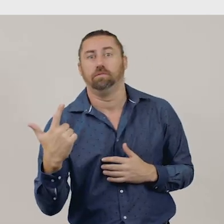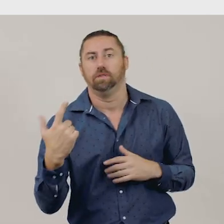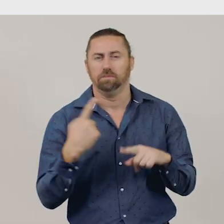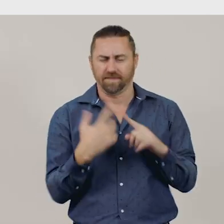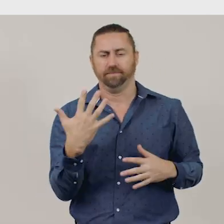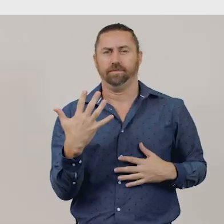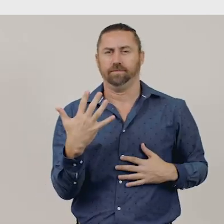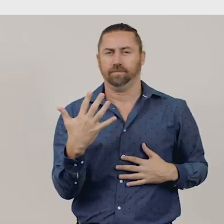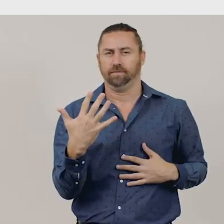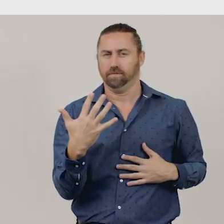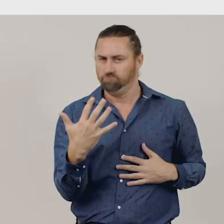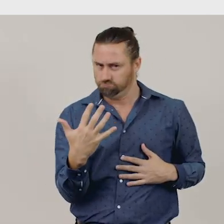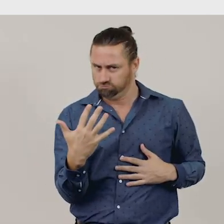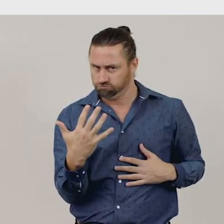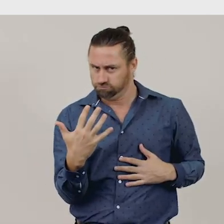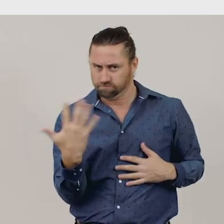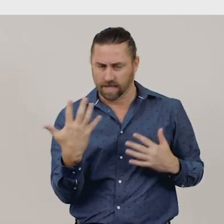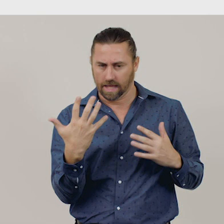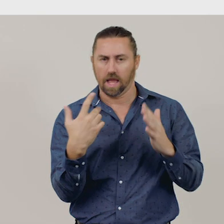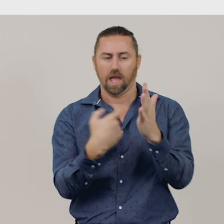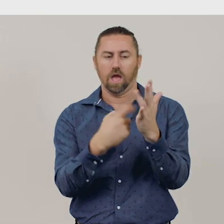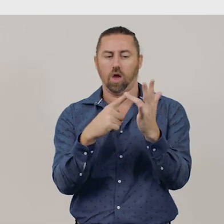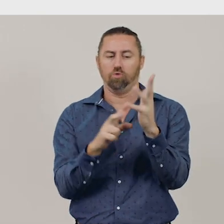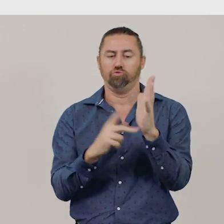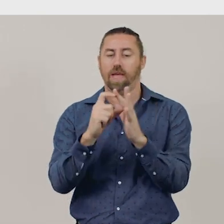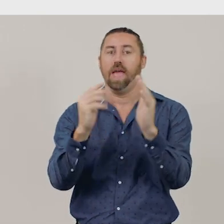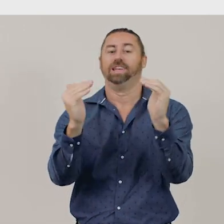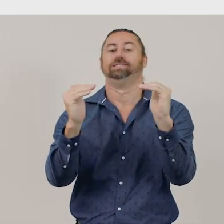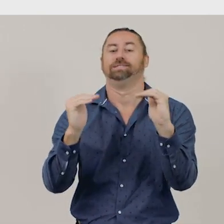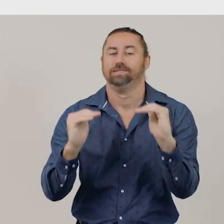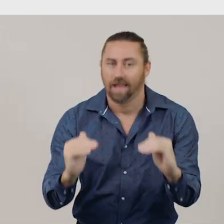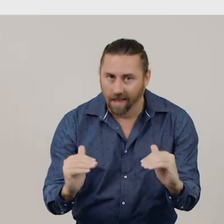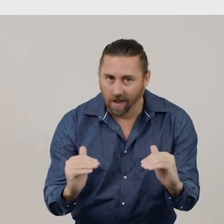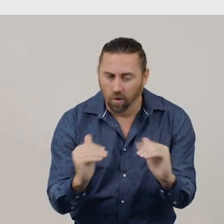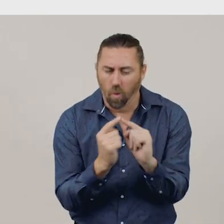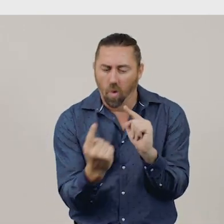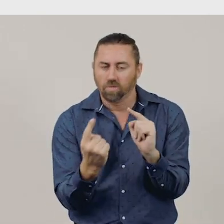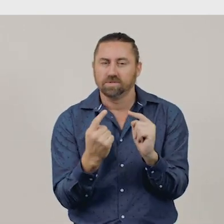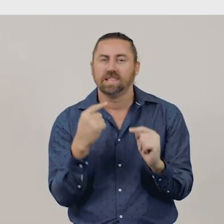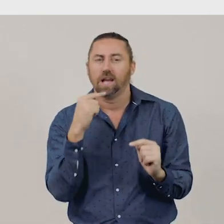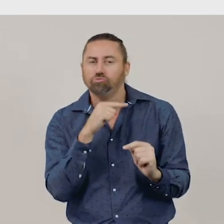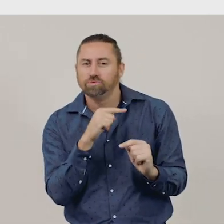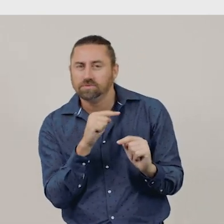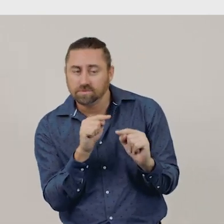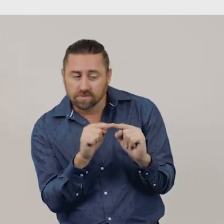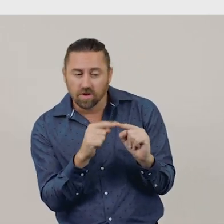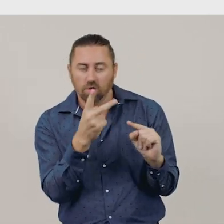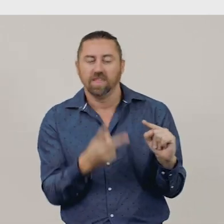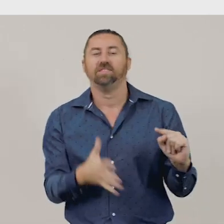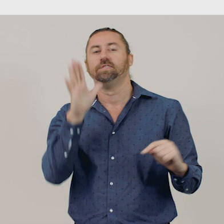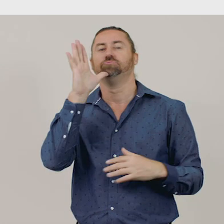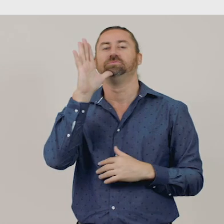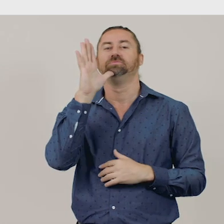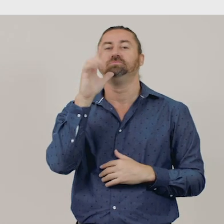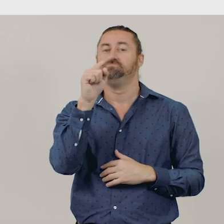2,507 by 5, we would have to round down to the closest 100, which would be